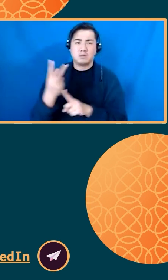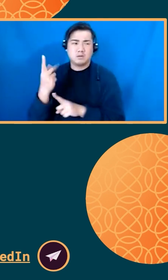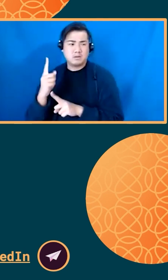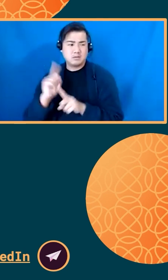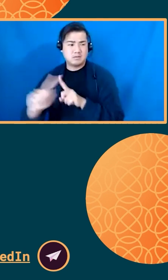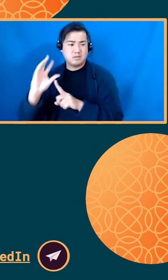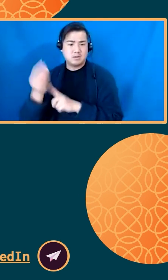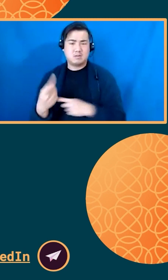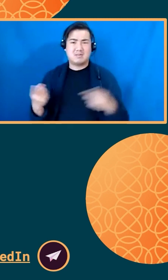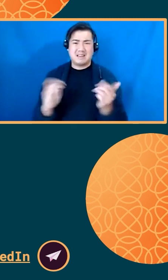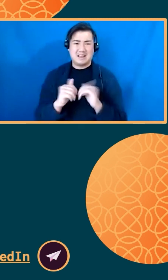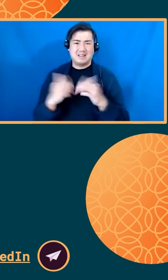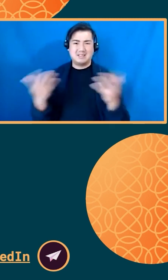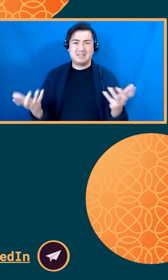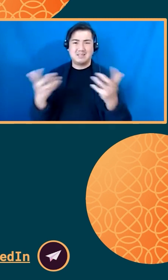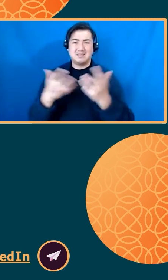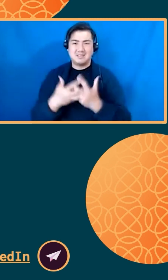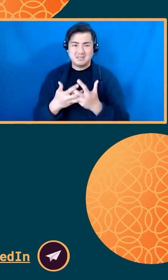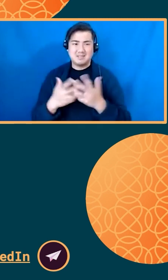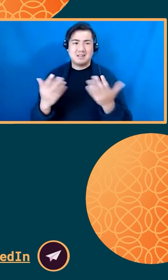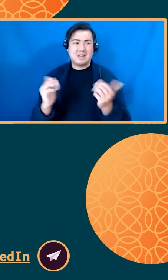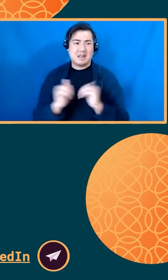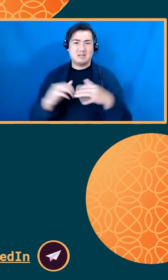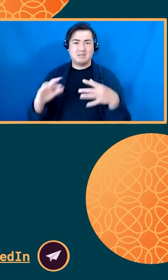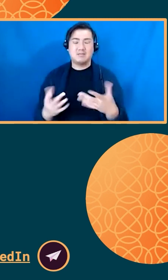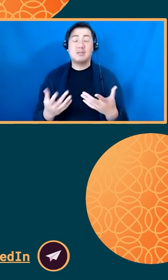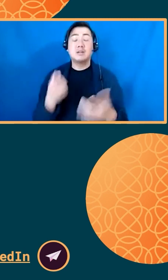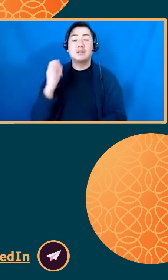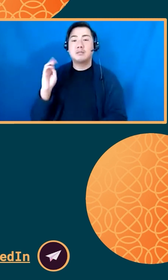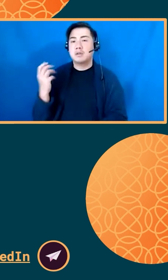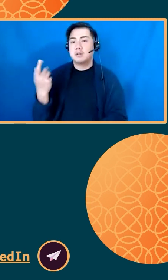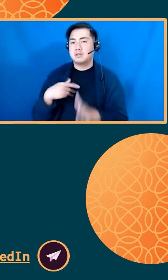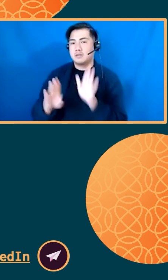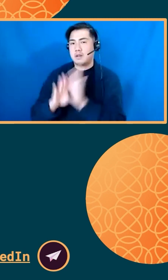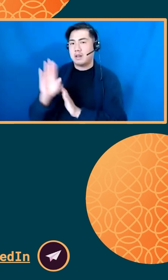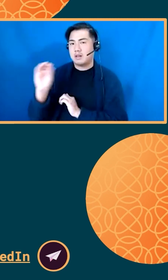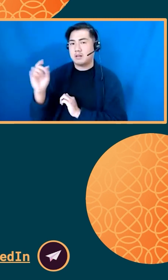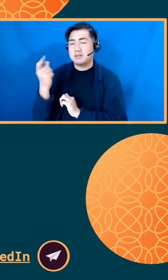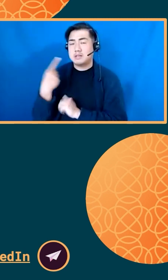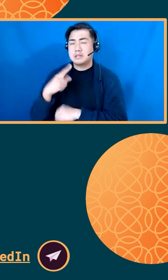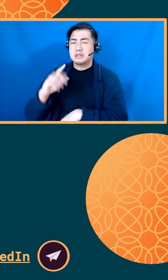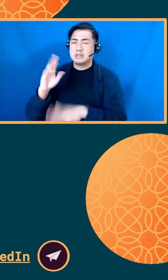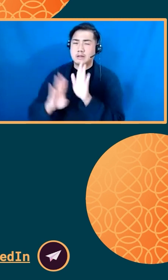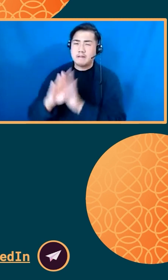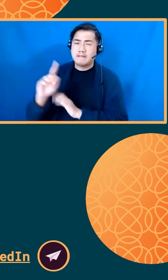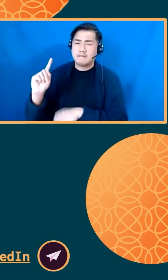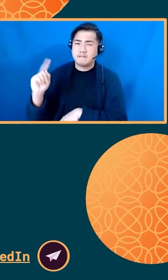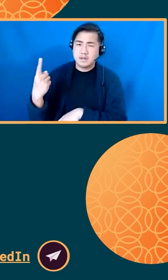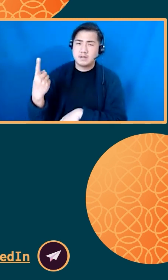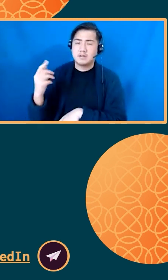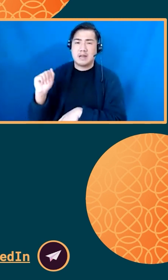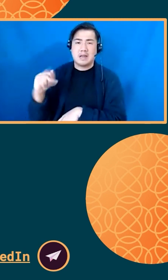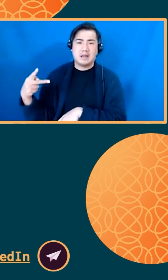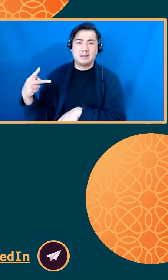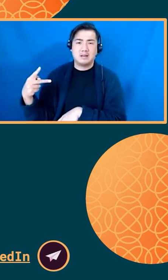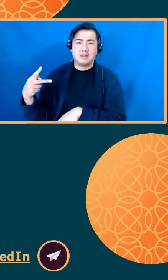learning experiences. As the CEO of Empathable, Micah has developed the world's first walk in the shoes app, and I can't